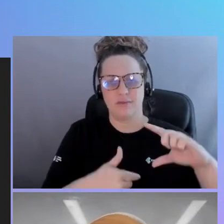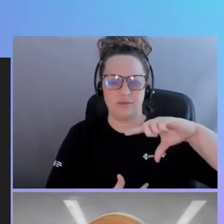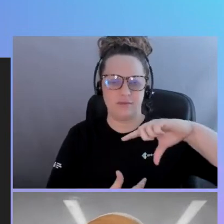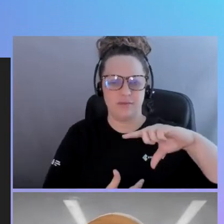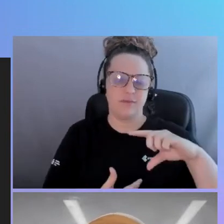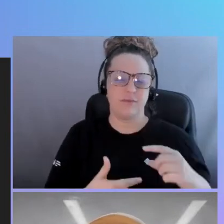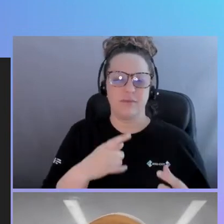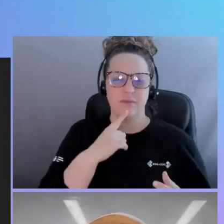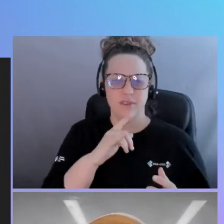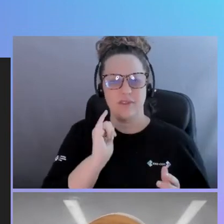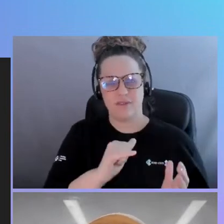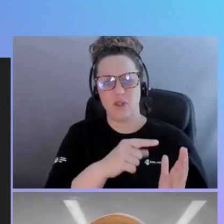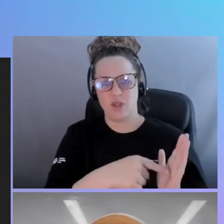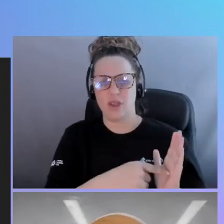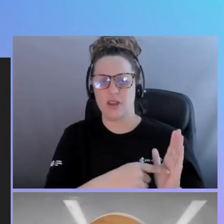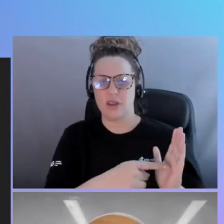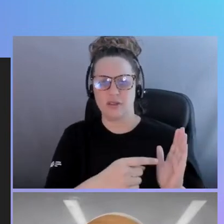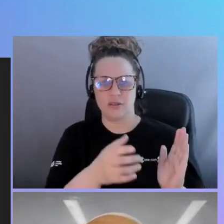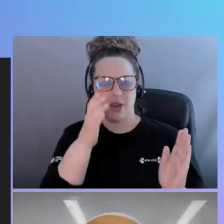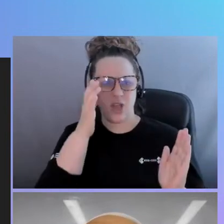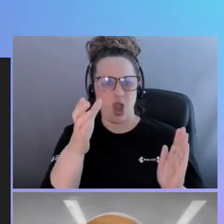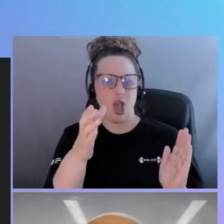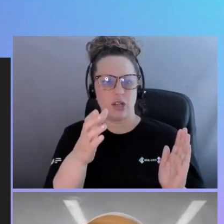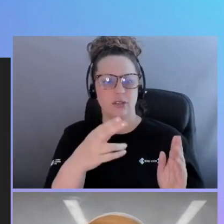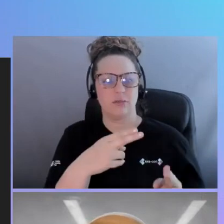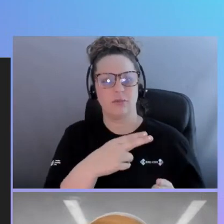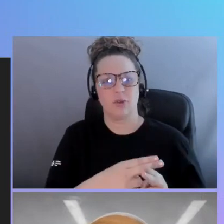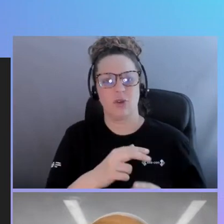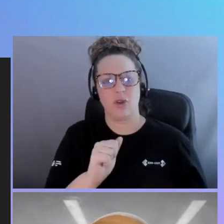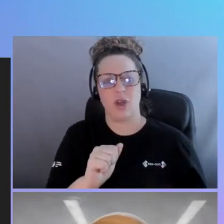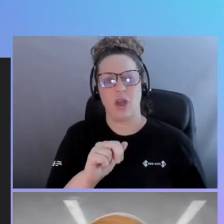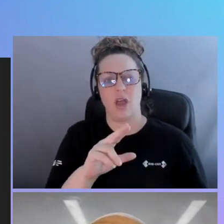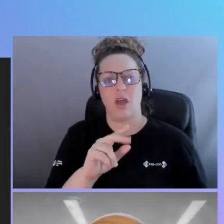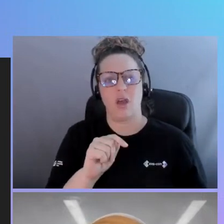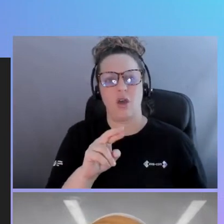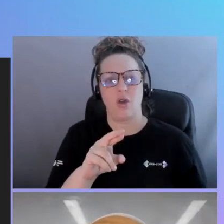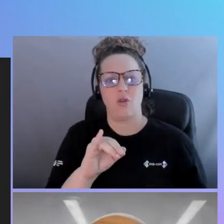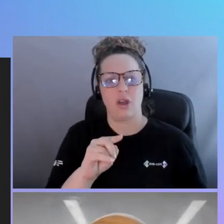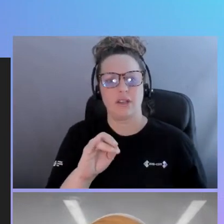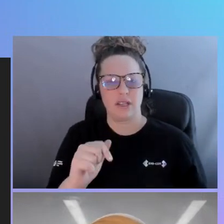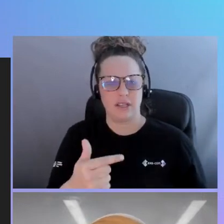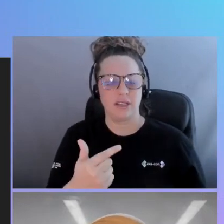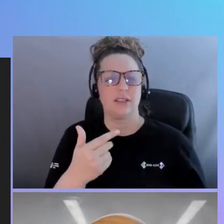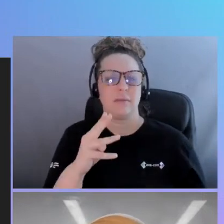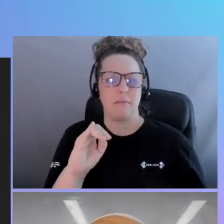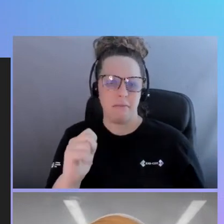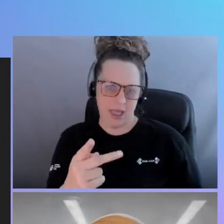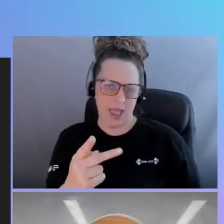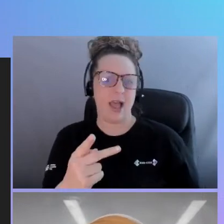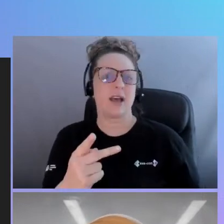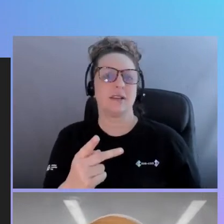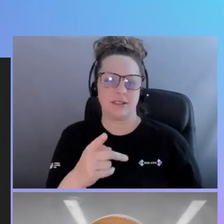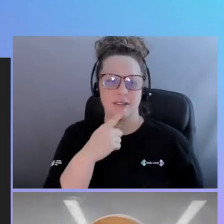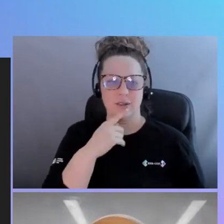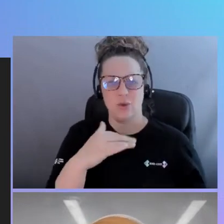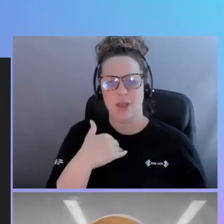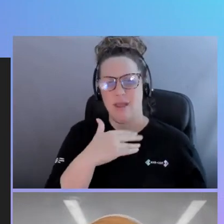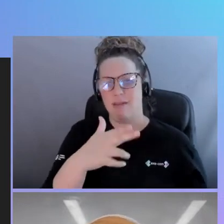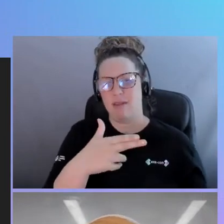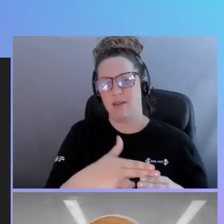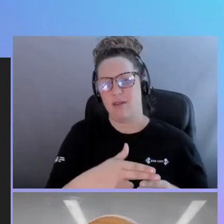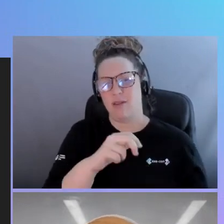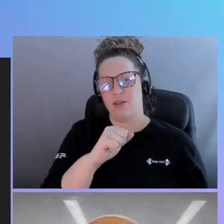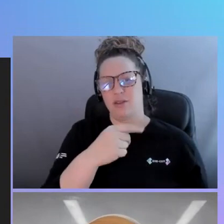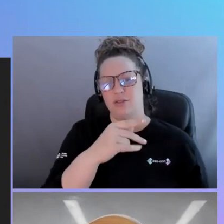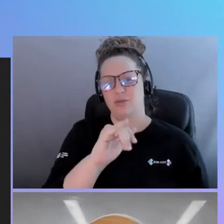mask. Is a concept that came from macOS. And it was based on something called springs and struts that you could deactivate